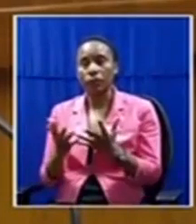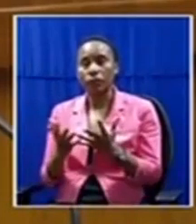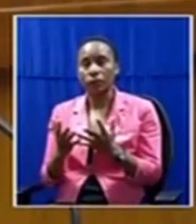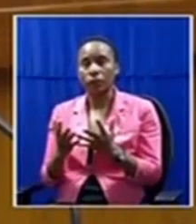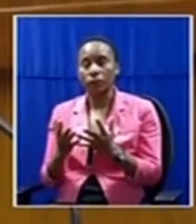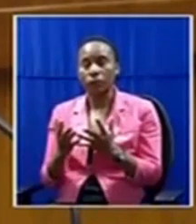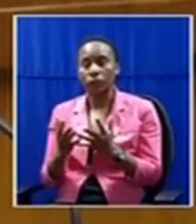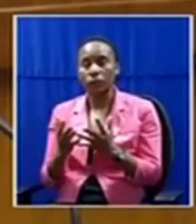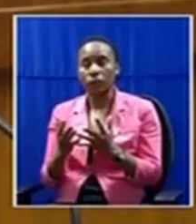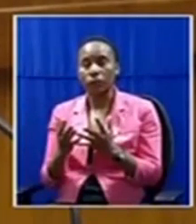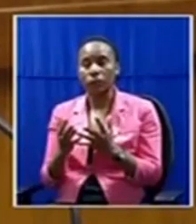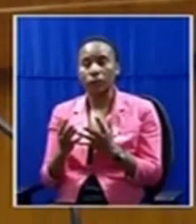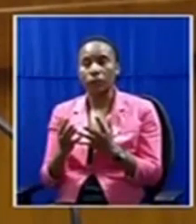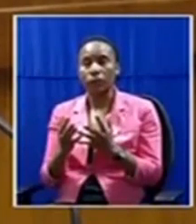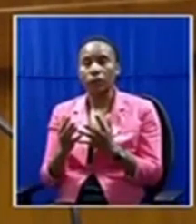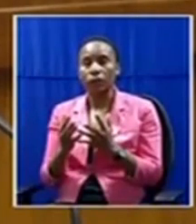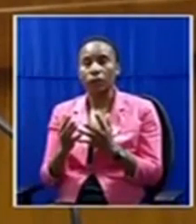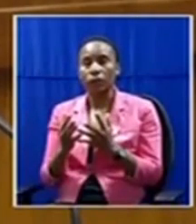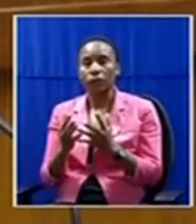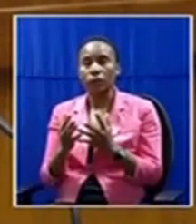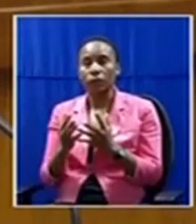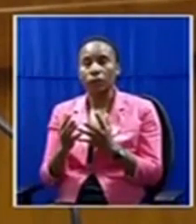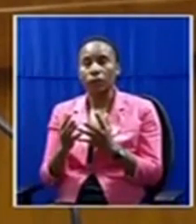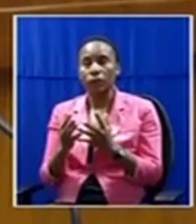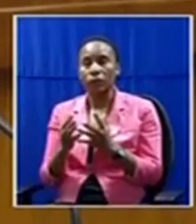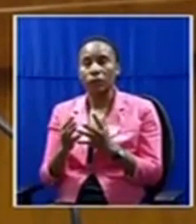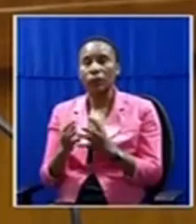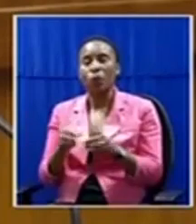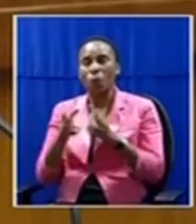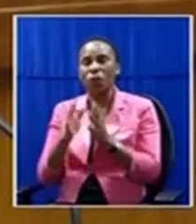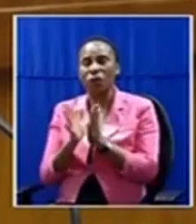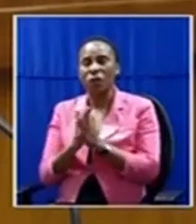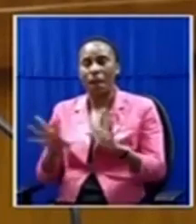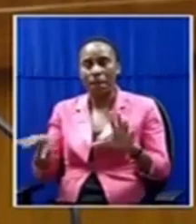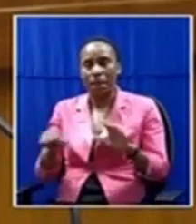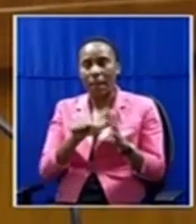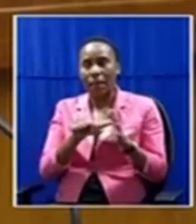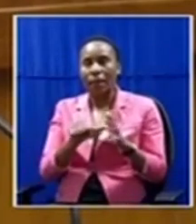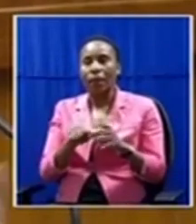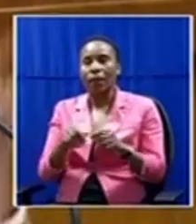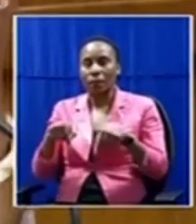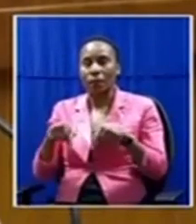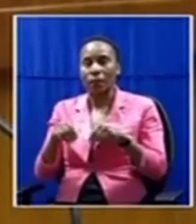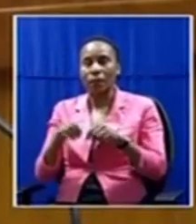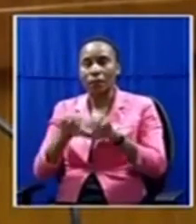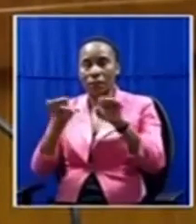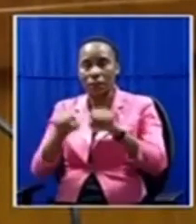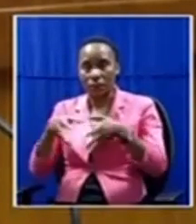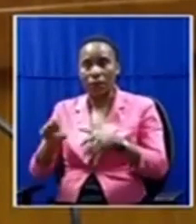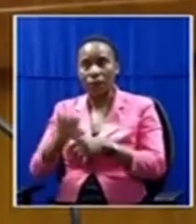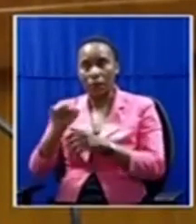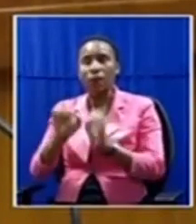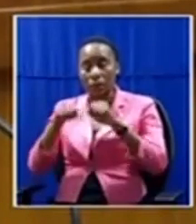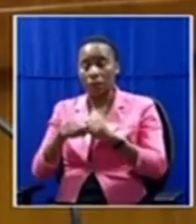being absorbed into the system back in South Africa. I also believe, yes, you agree,